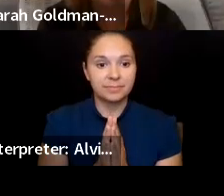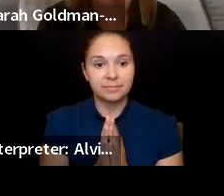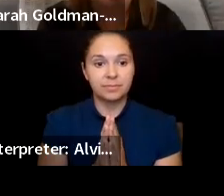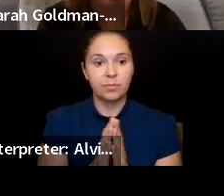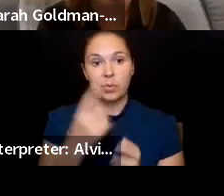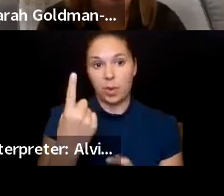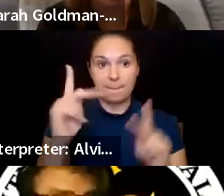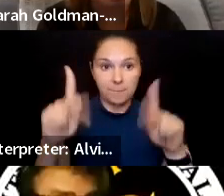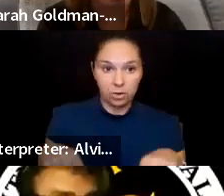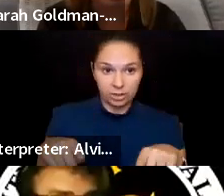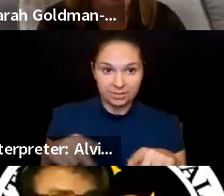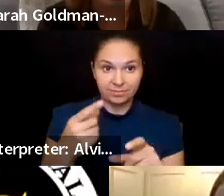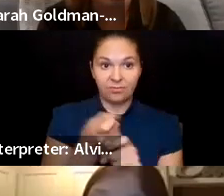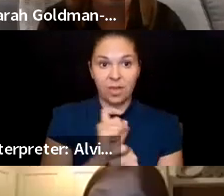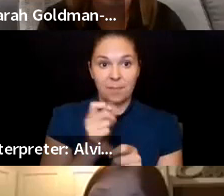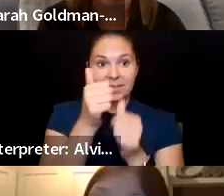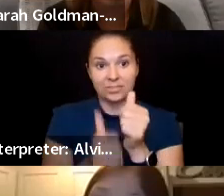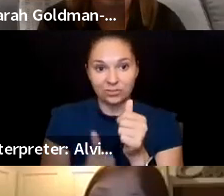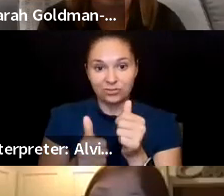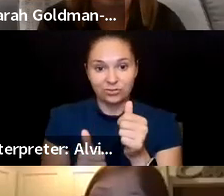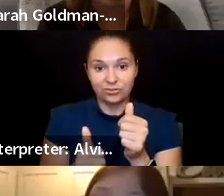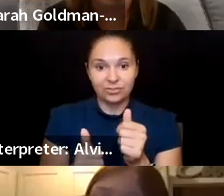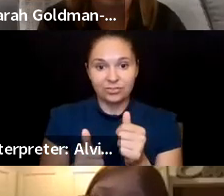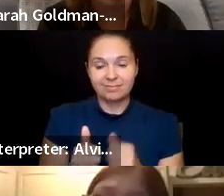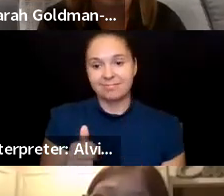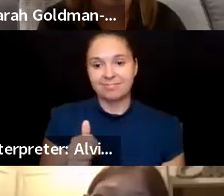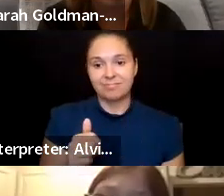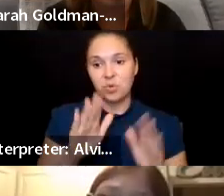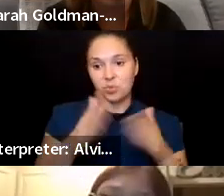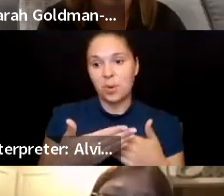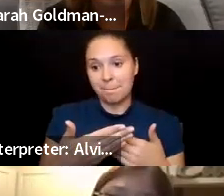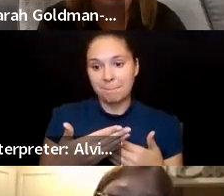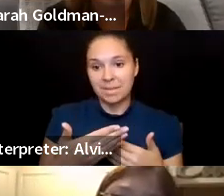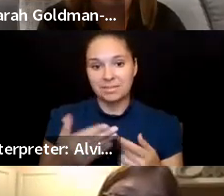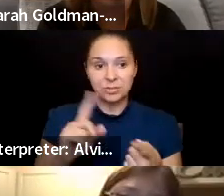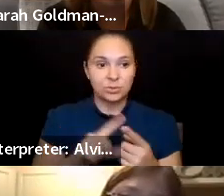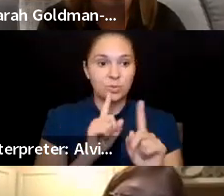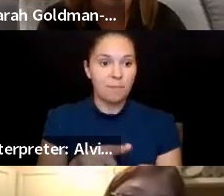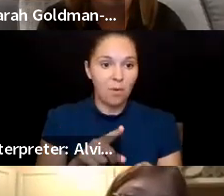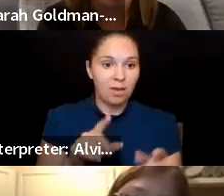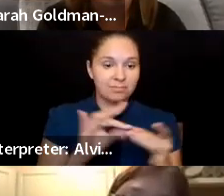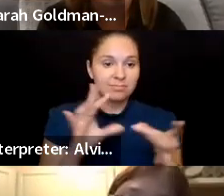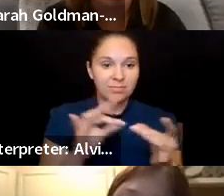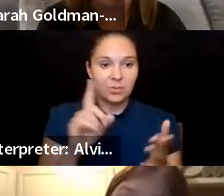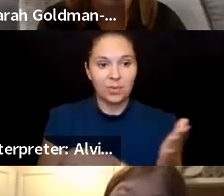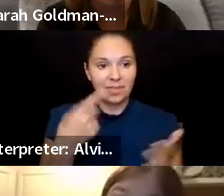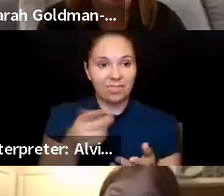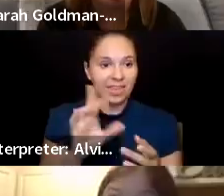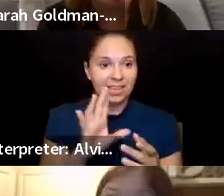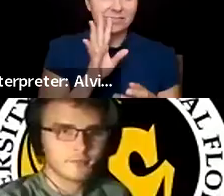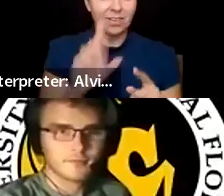one person from each room to report out on what they talked